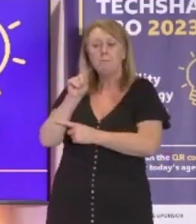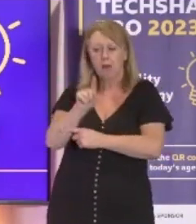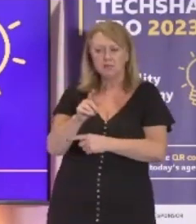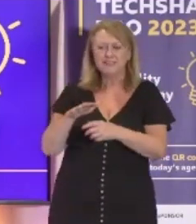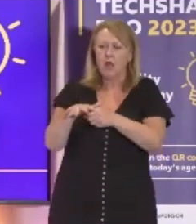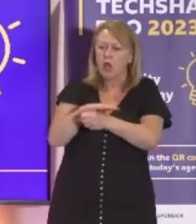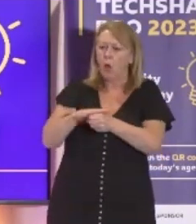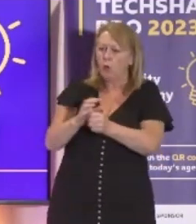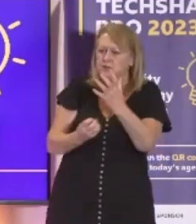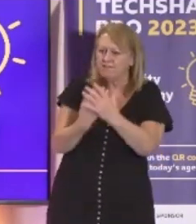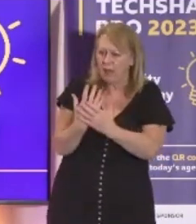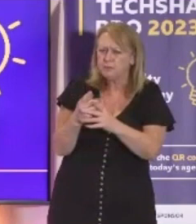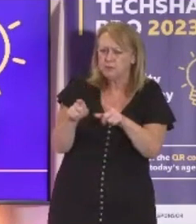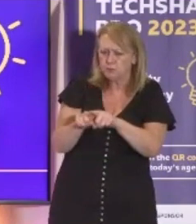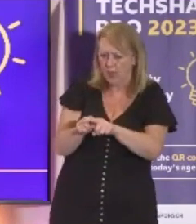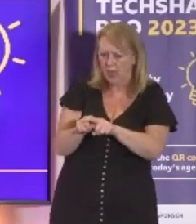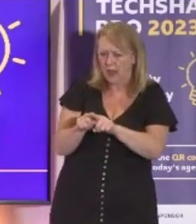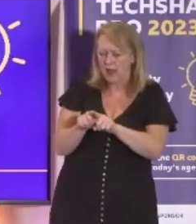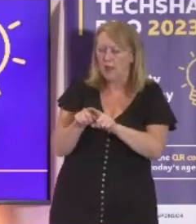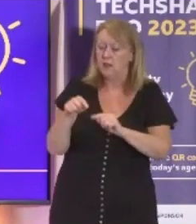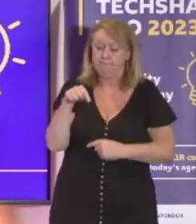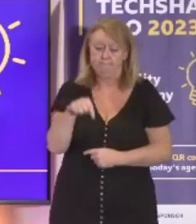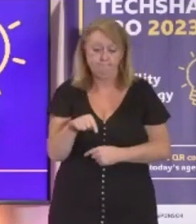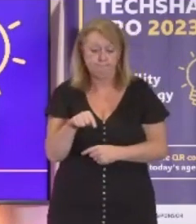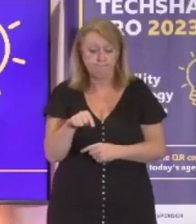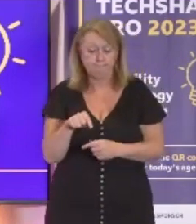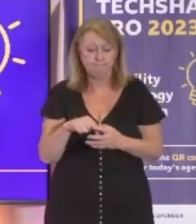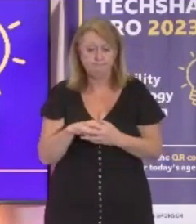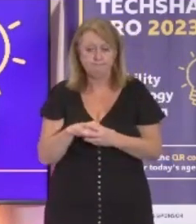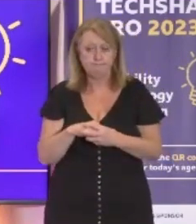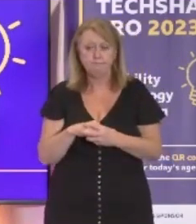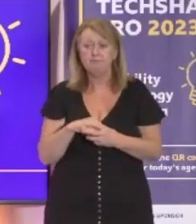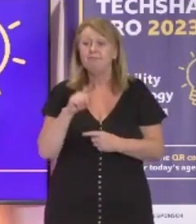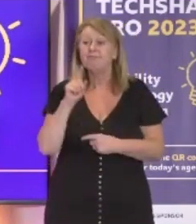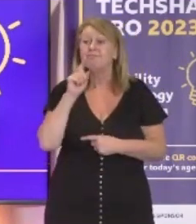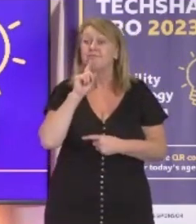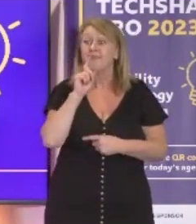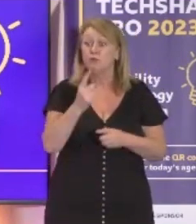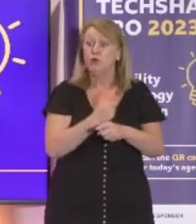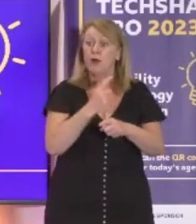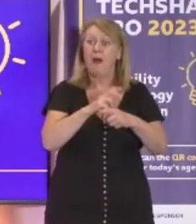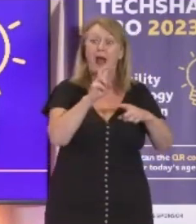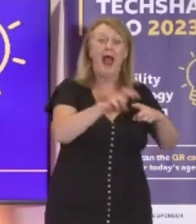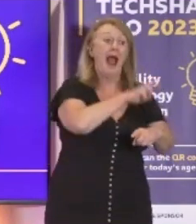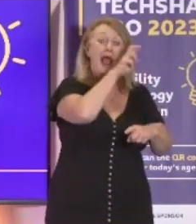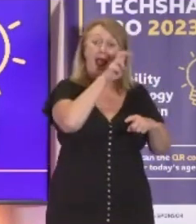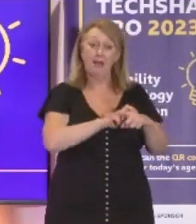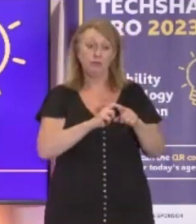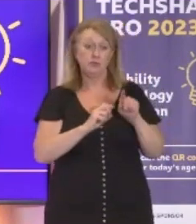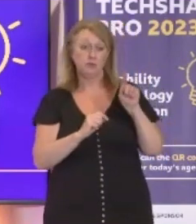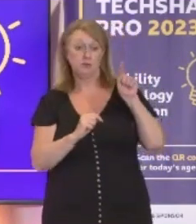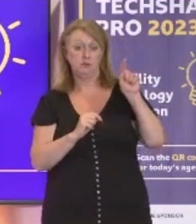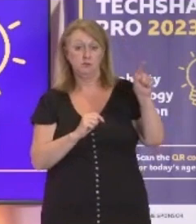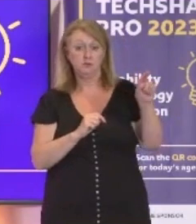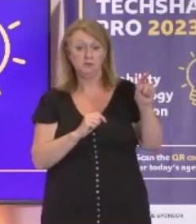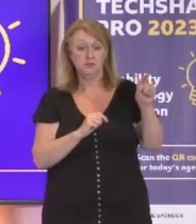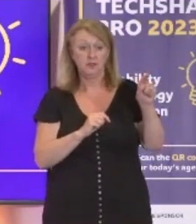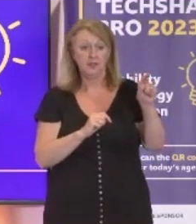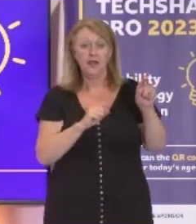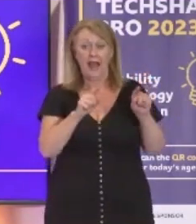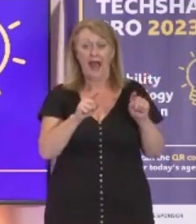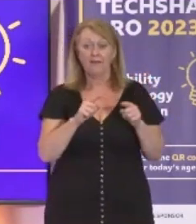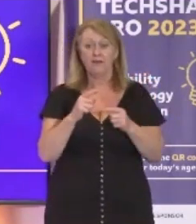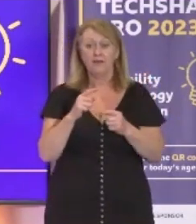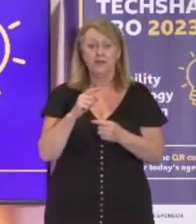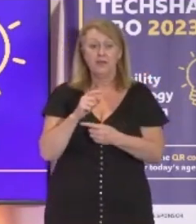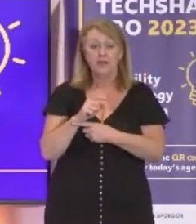relevant story. It needs, say you're in Ireland, you want to make it have an Irish story. The same way here in King's Cross,